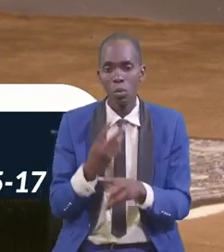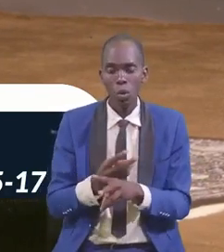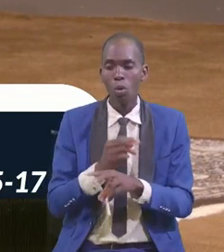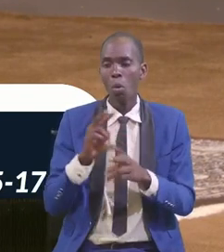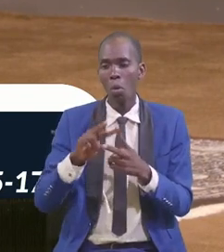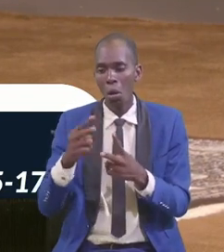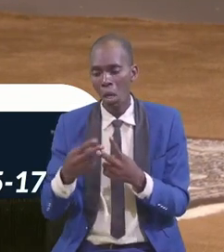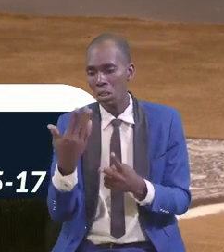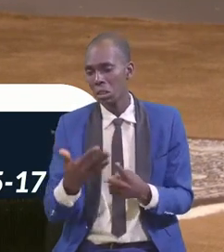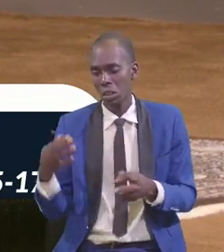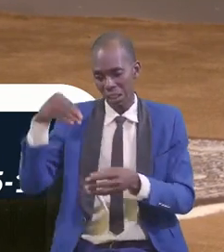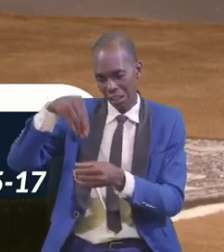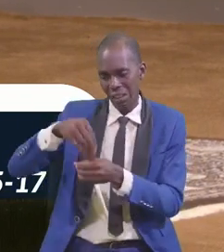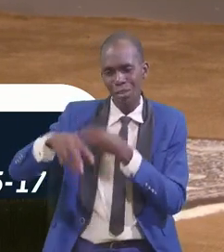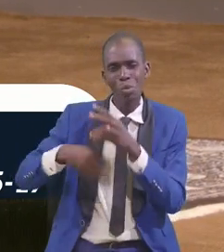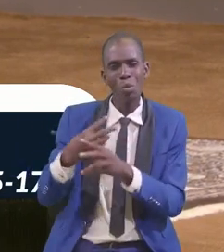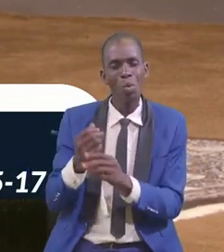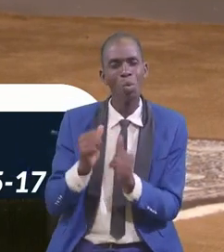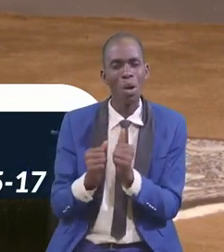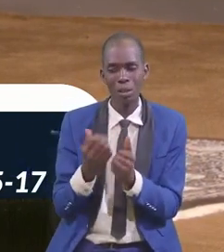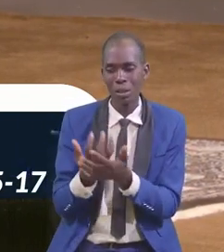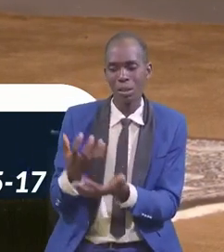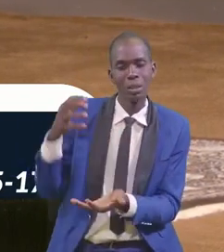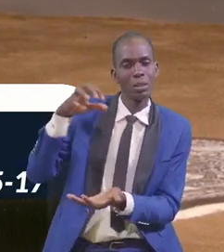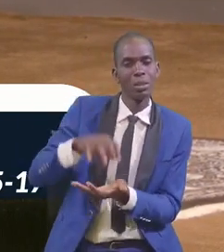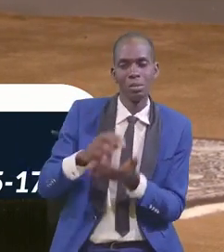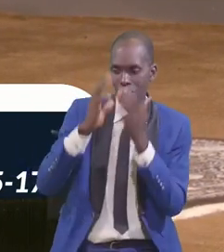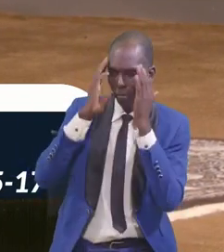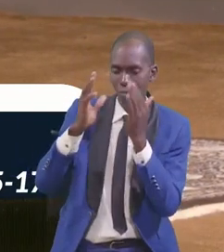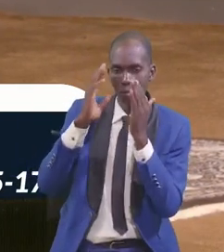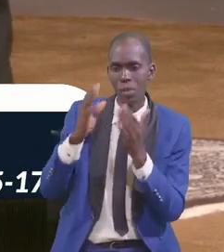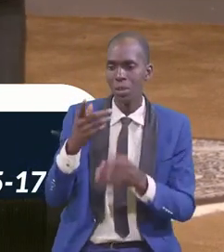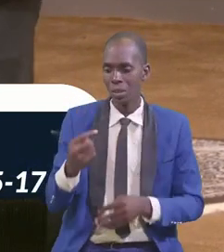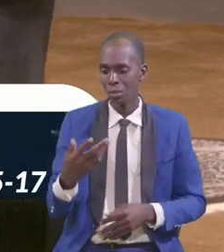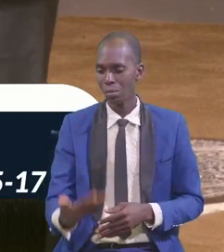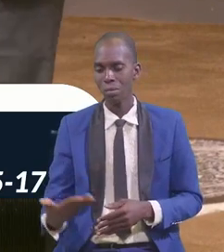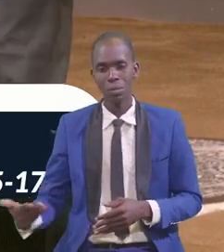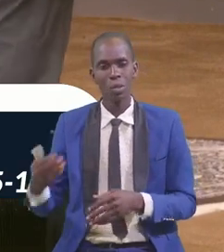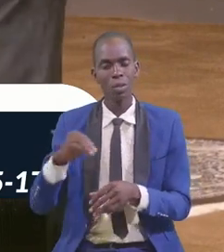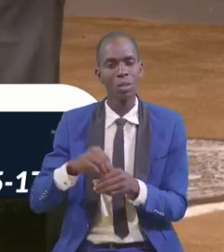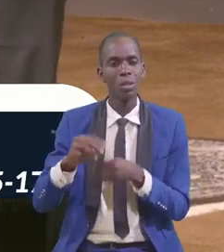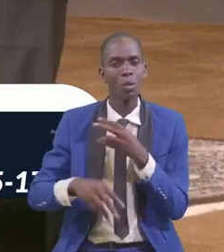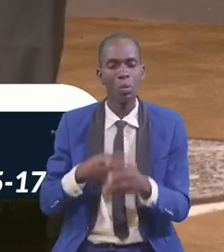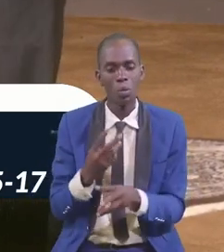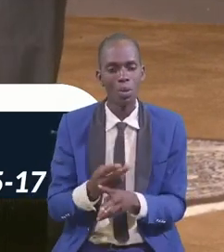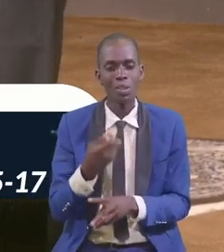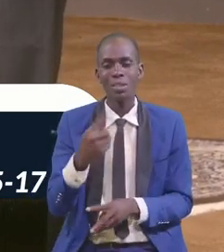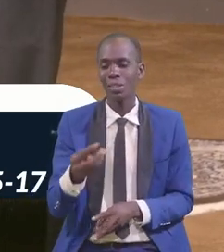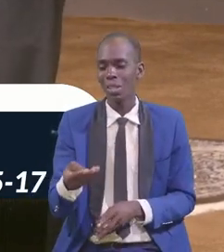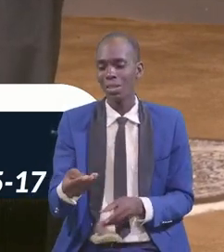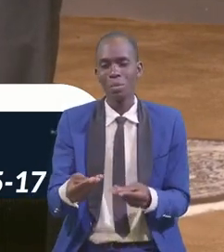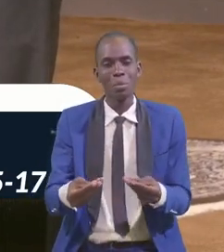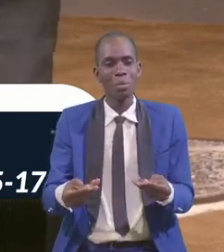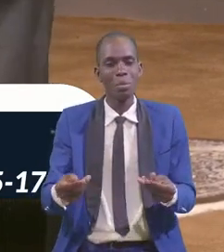world, the riches of the world, the possessions of the world, the sand and